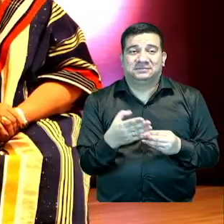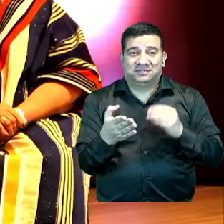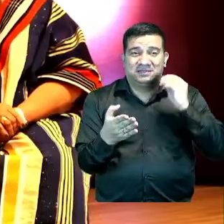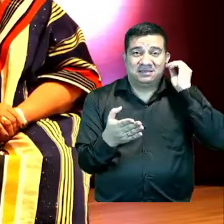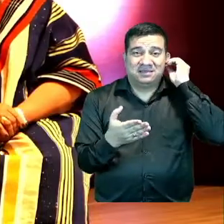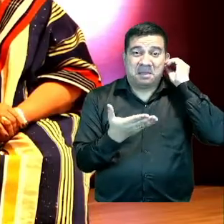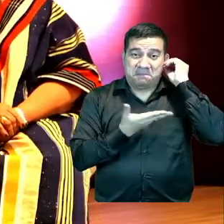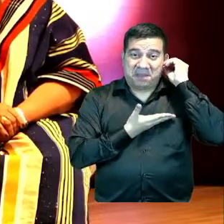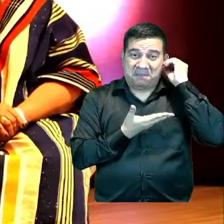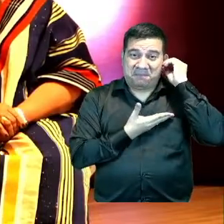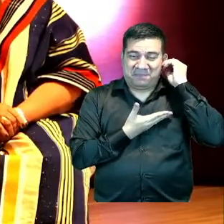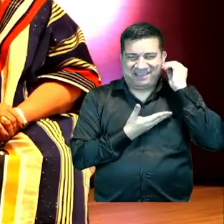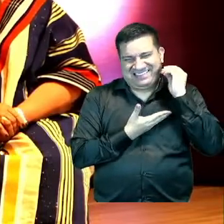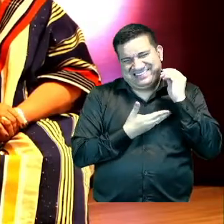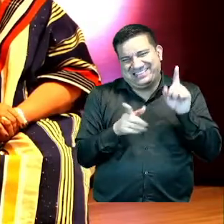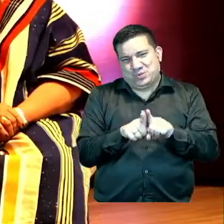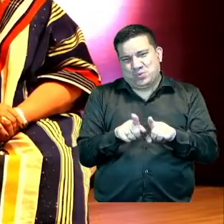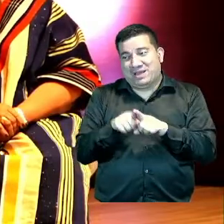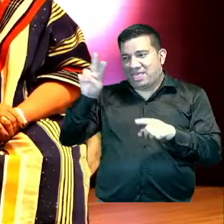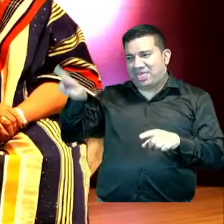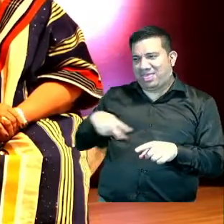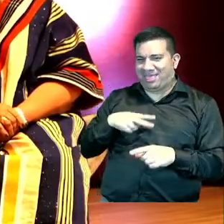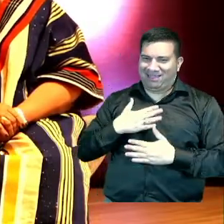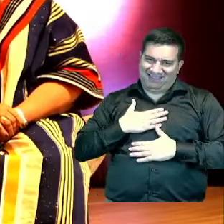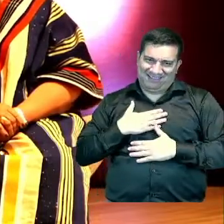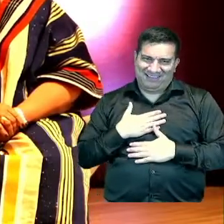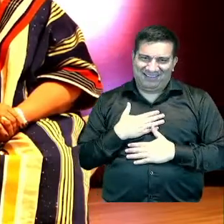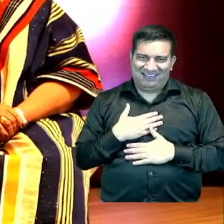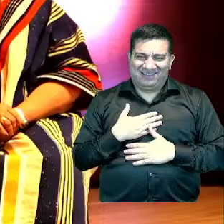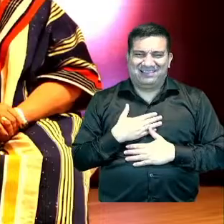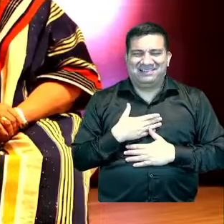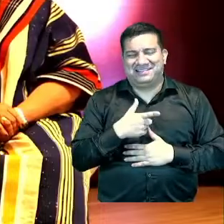my mother, because she tells me I'm her child,